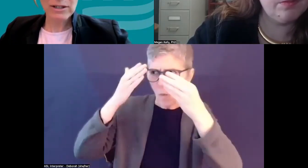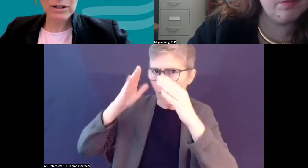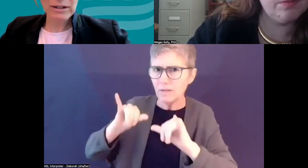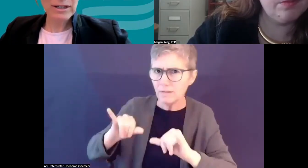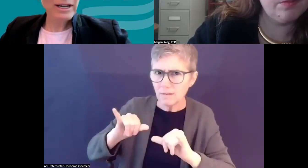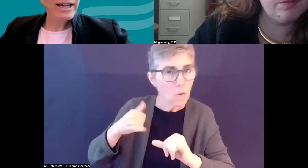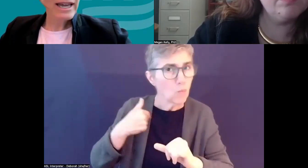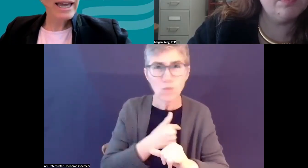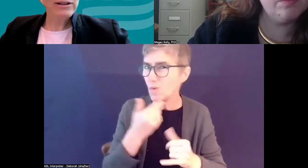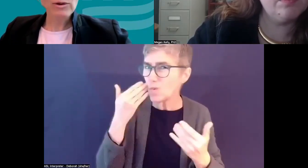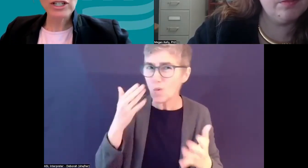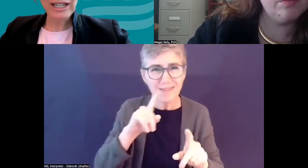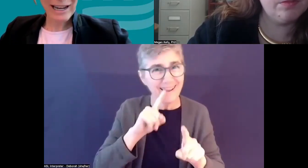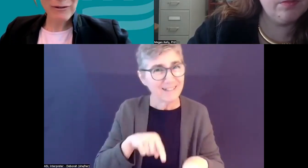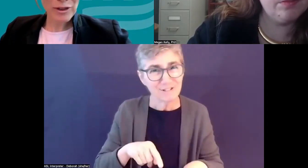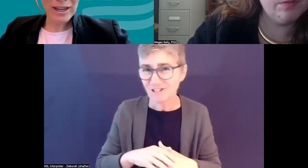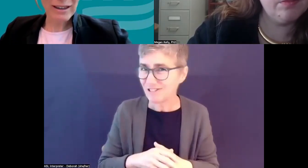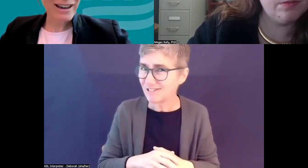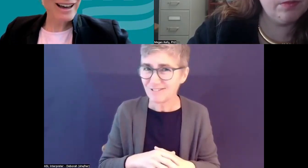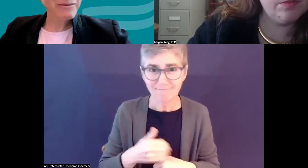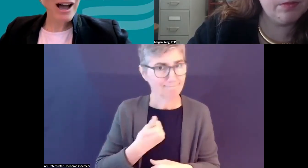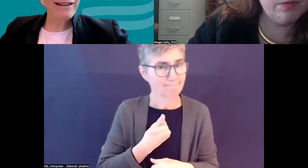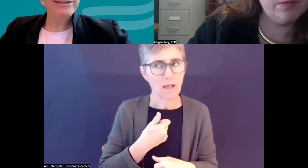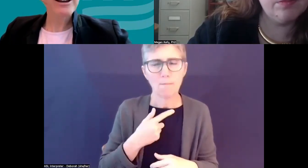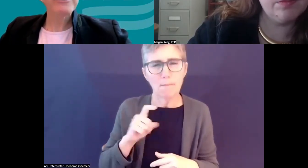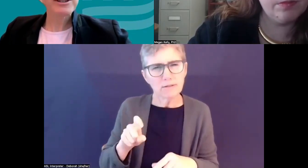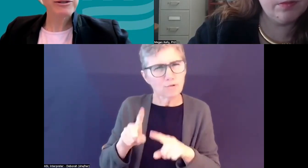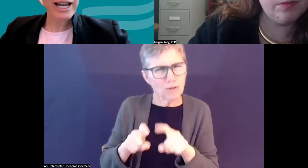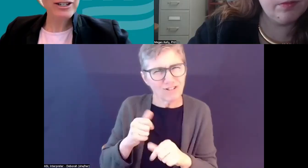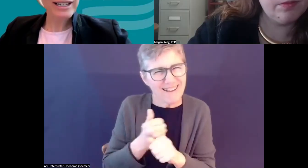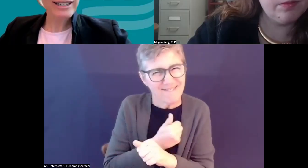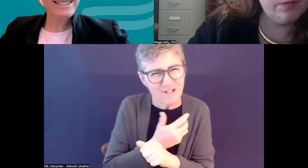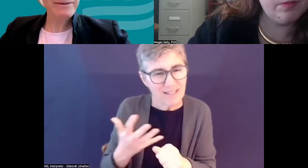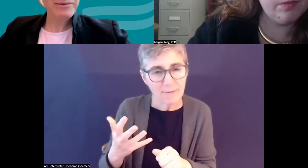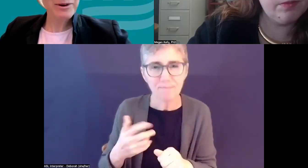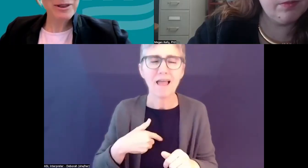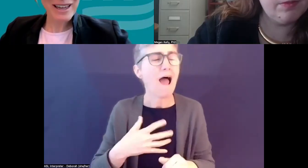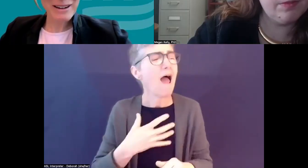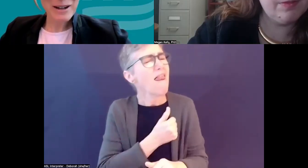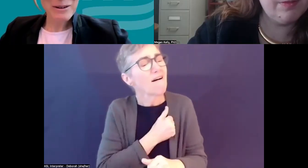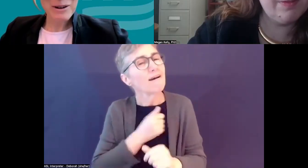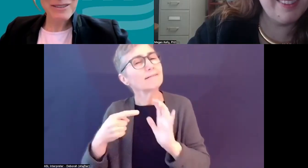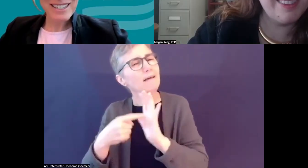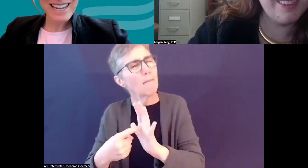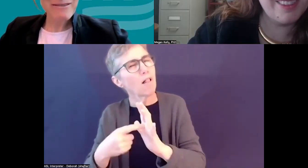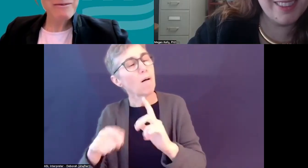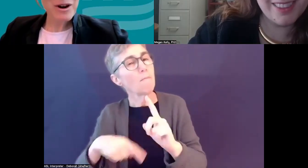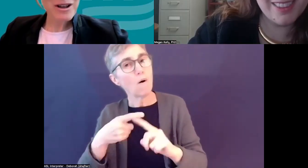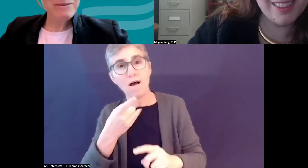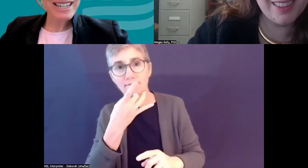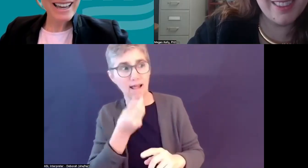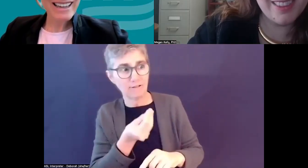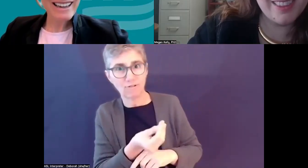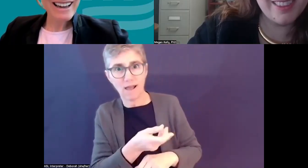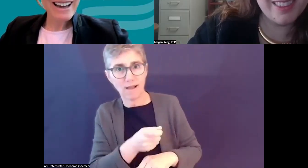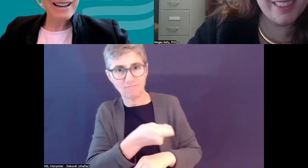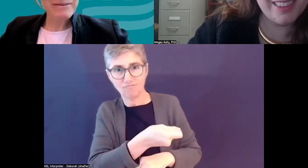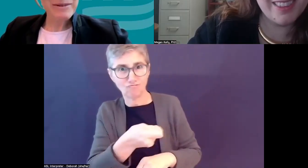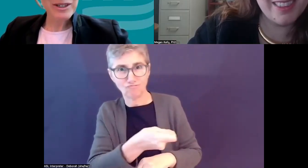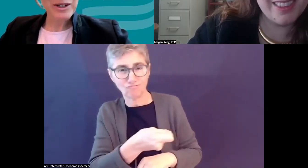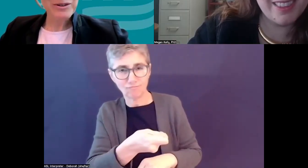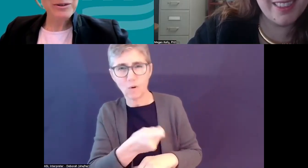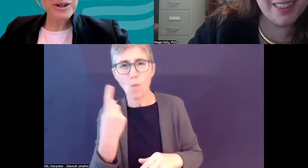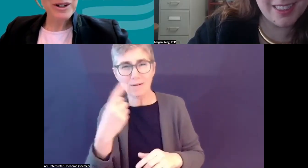the answer and questioning everything. I loved the flashlight example that one of the staff brought up today.